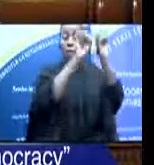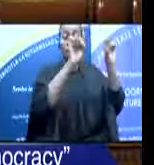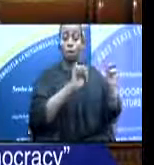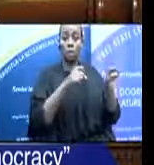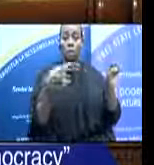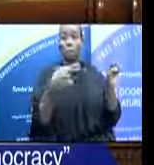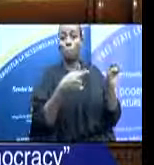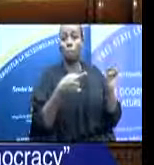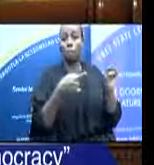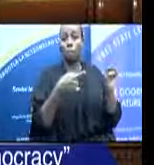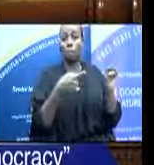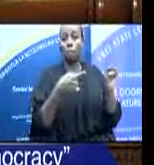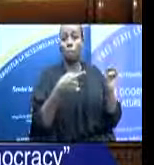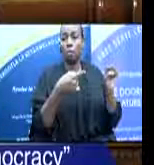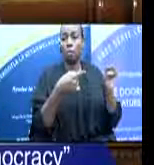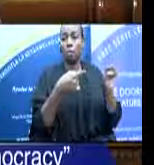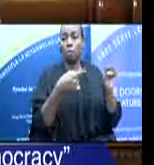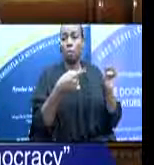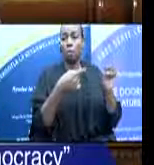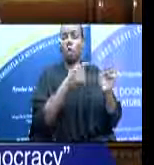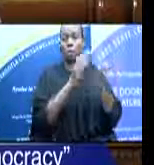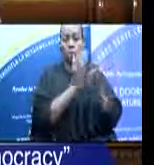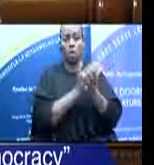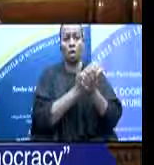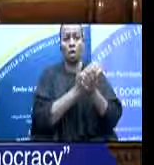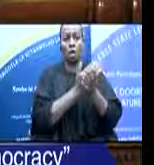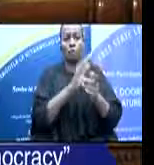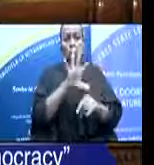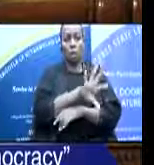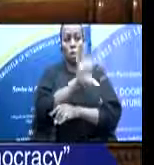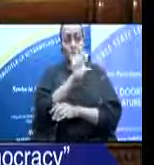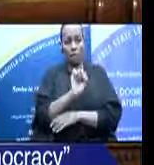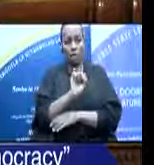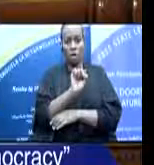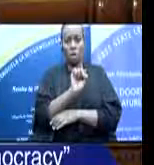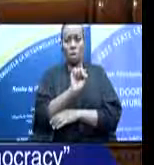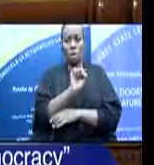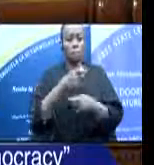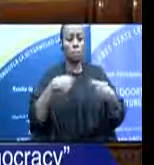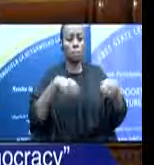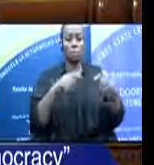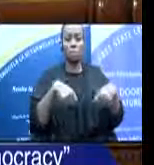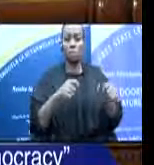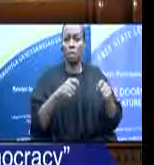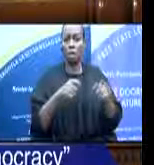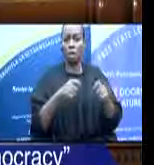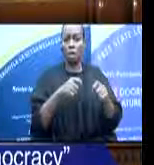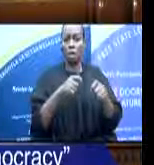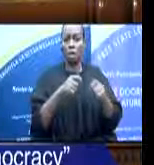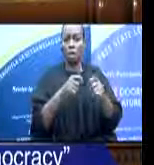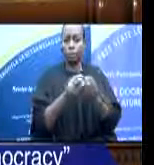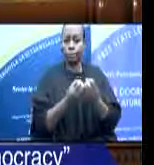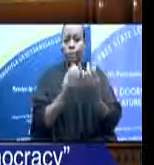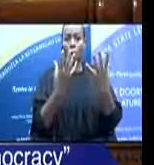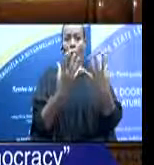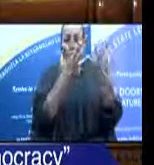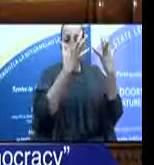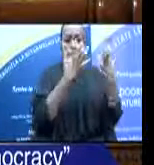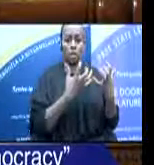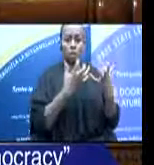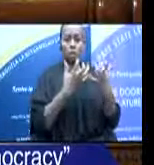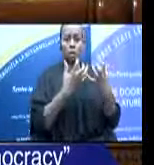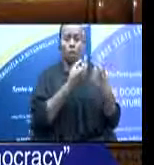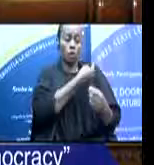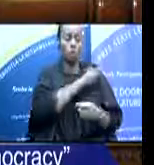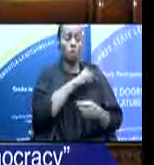will surely save our country from spending millions of rand in admitting patients in hospitals. This